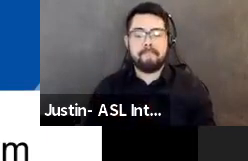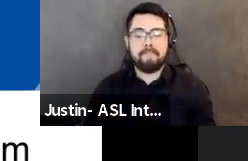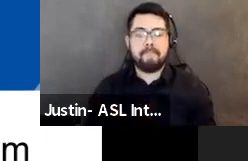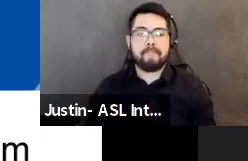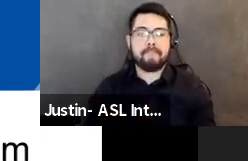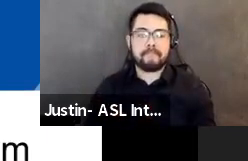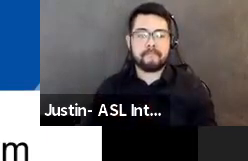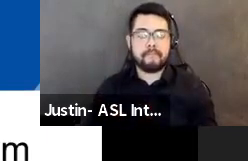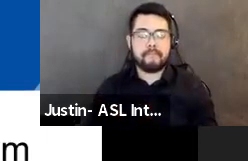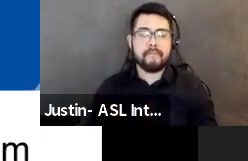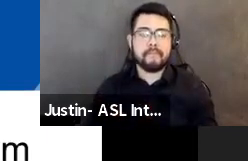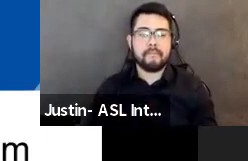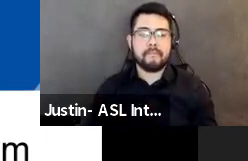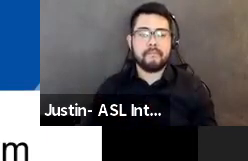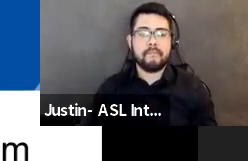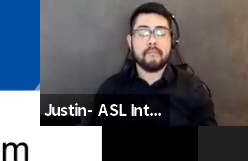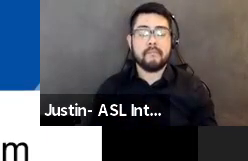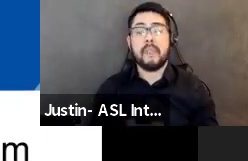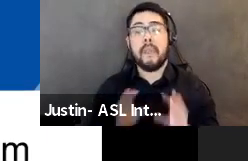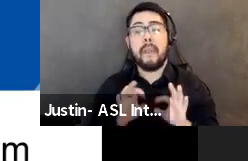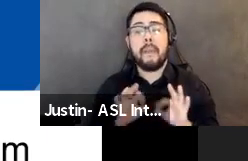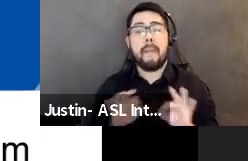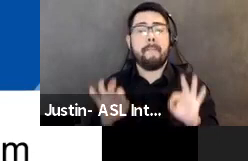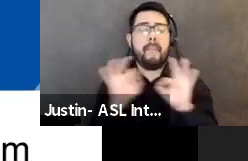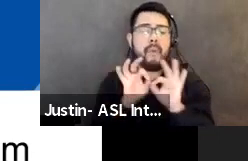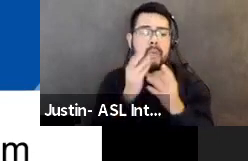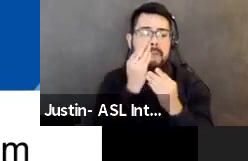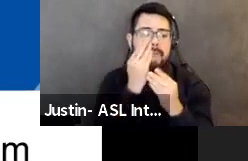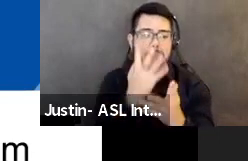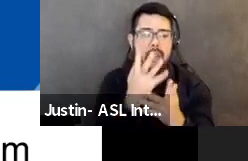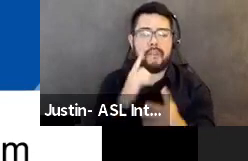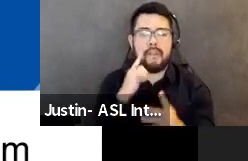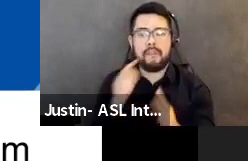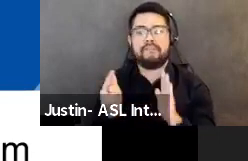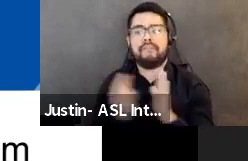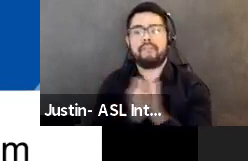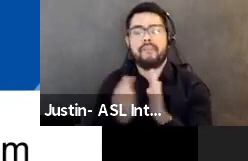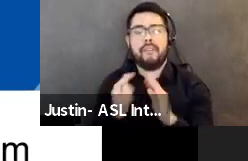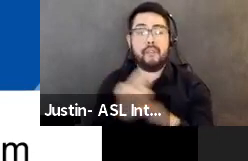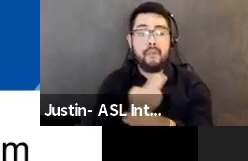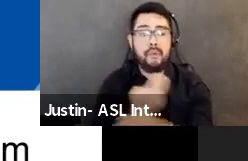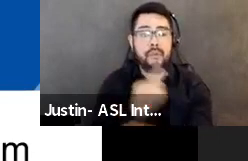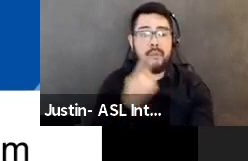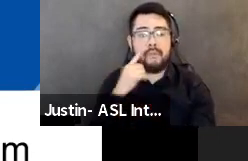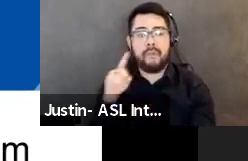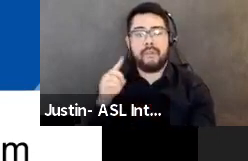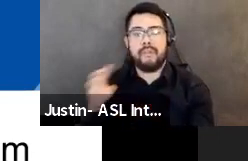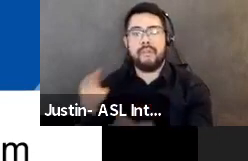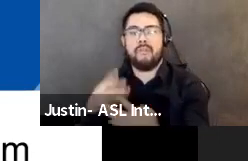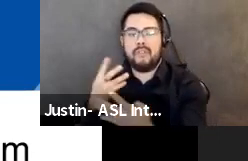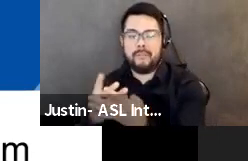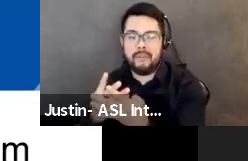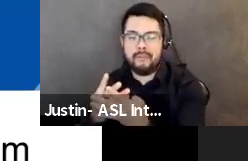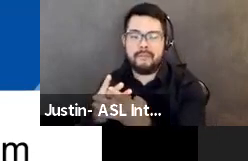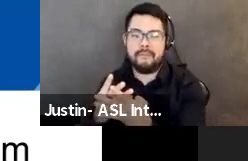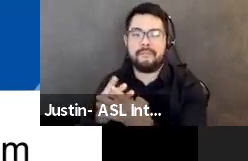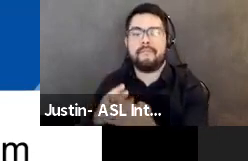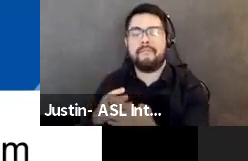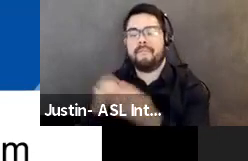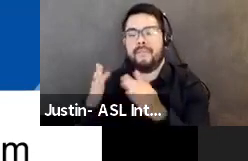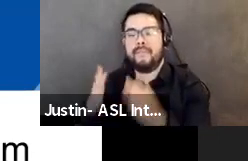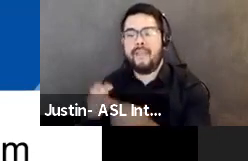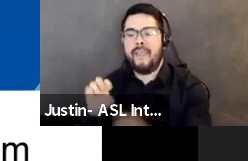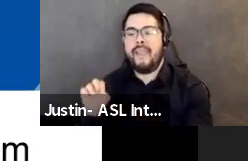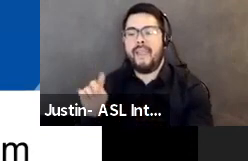an important new item is prohibiting the use of the criminal enterprise information system which